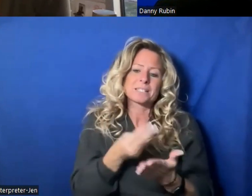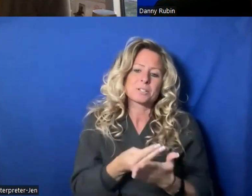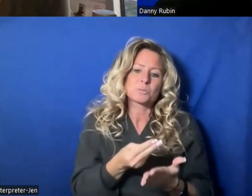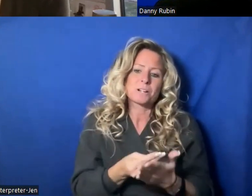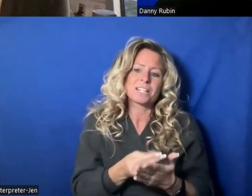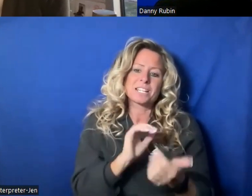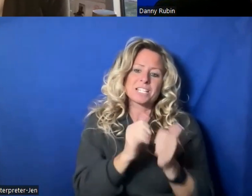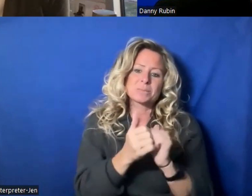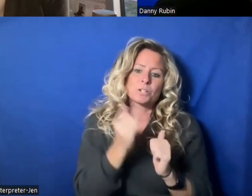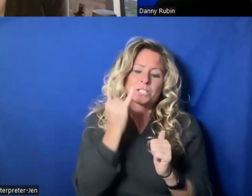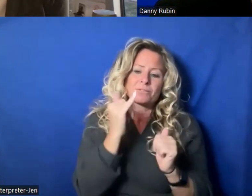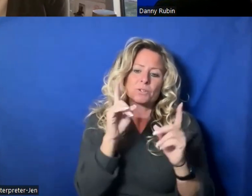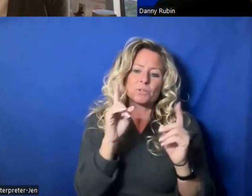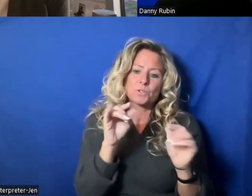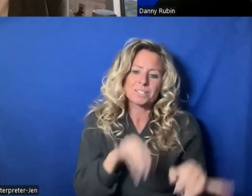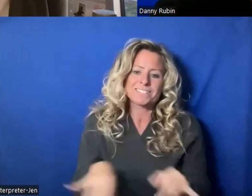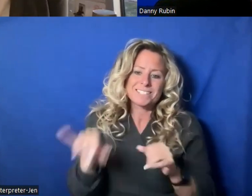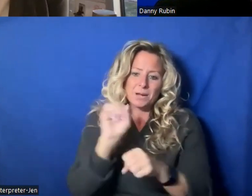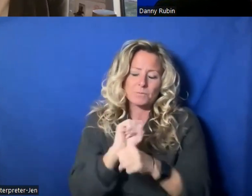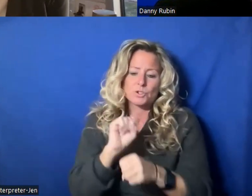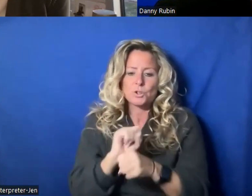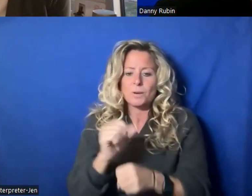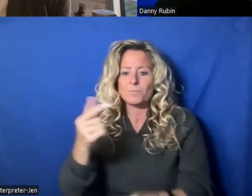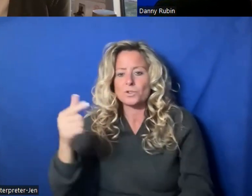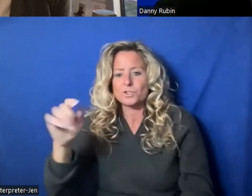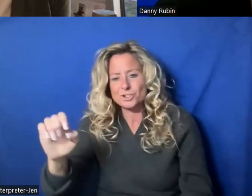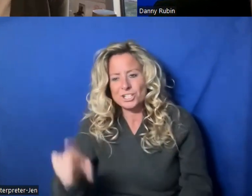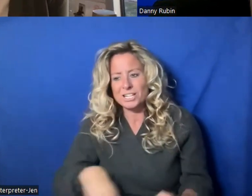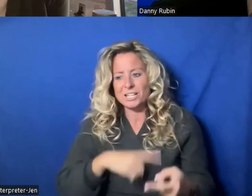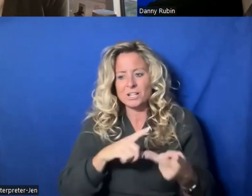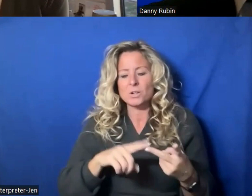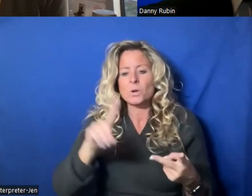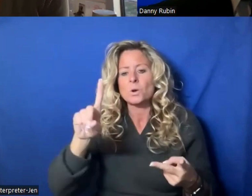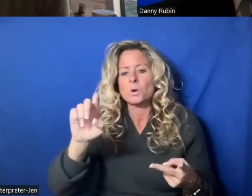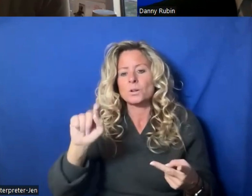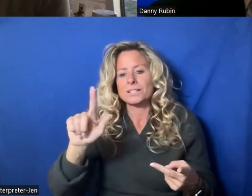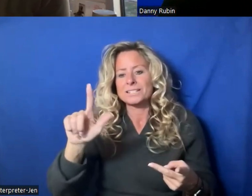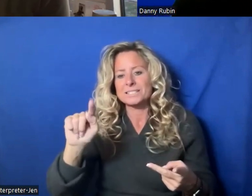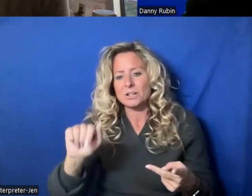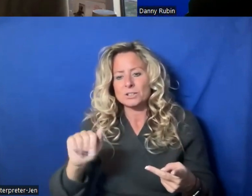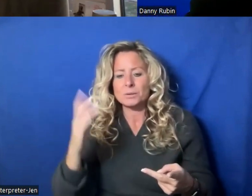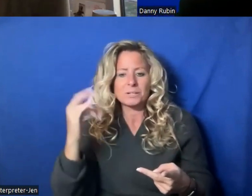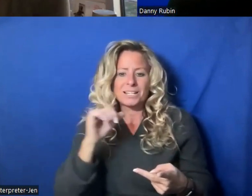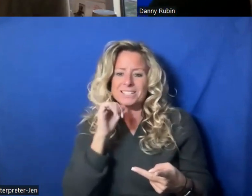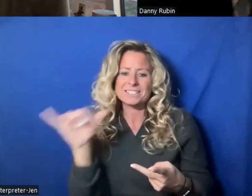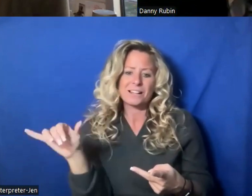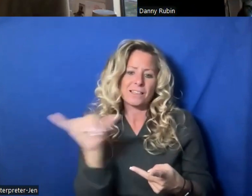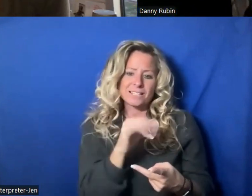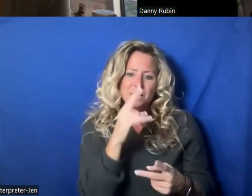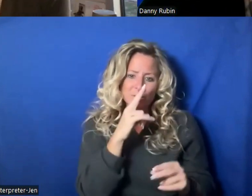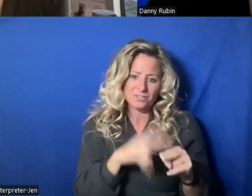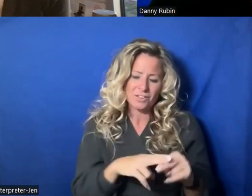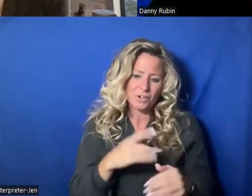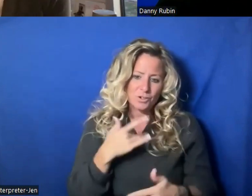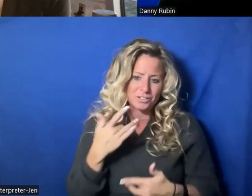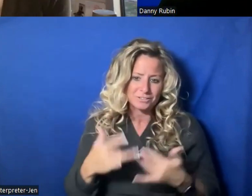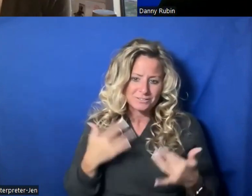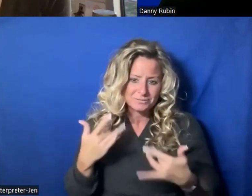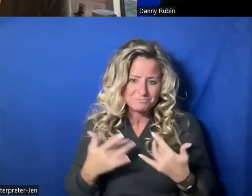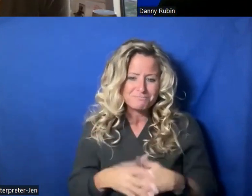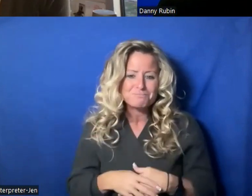you would doing the same job for GE or Delta, because it's just not as fun or exciting.